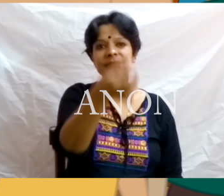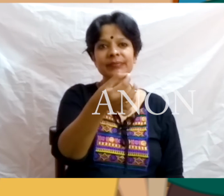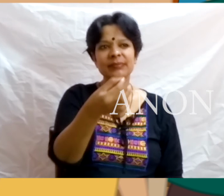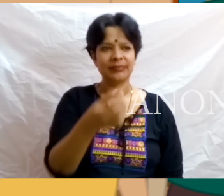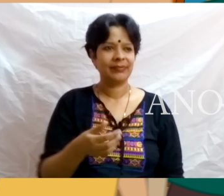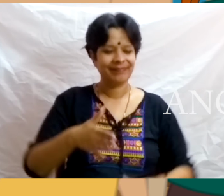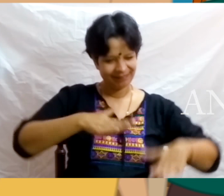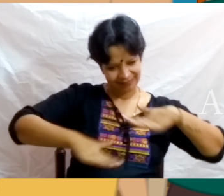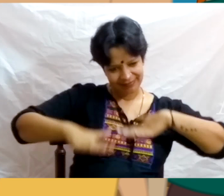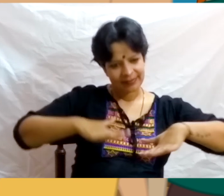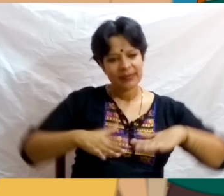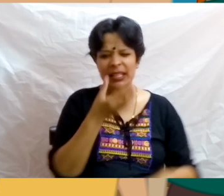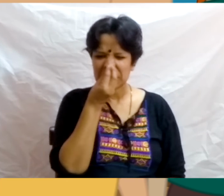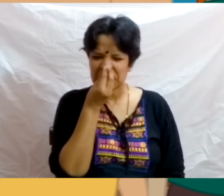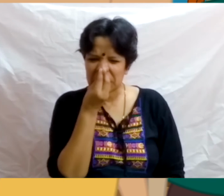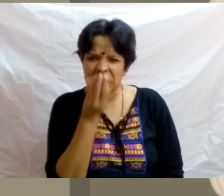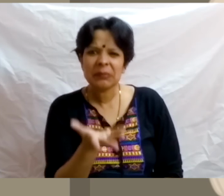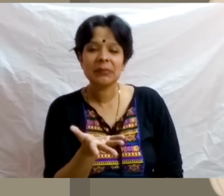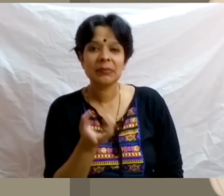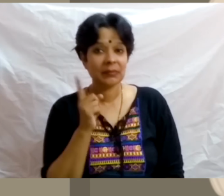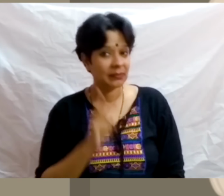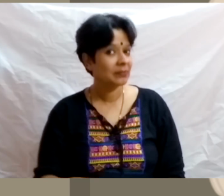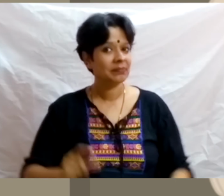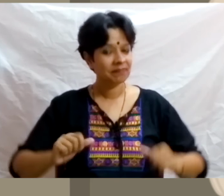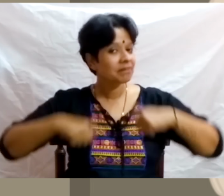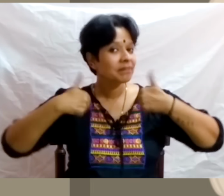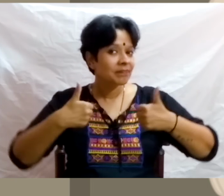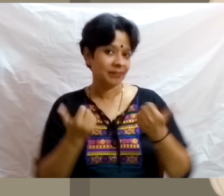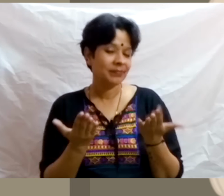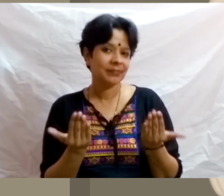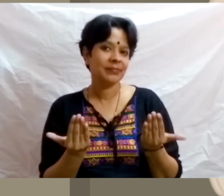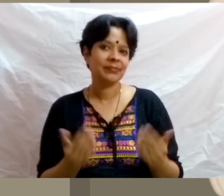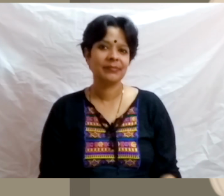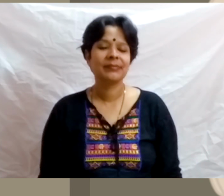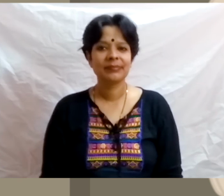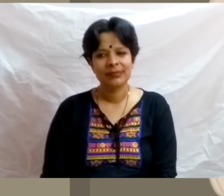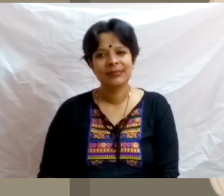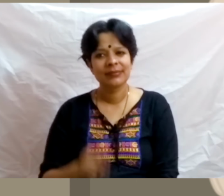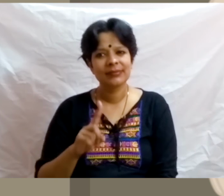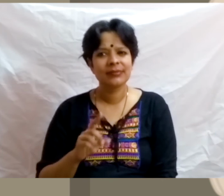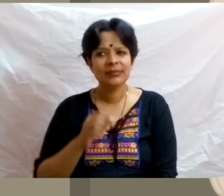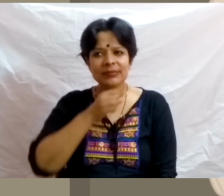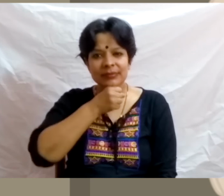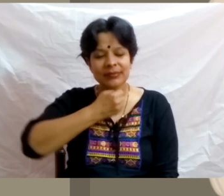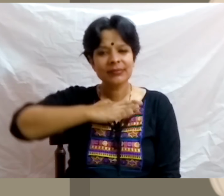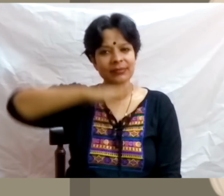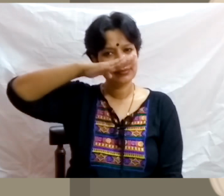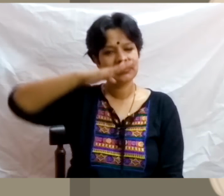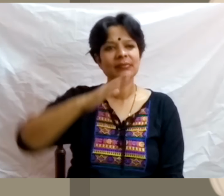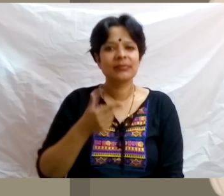at the small mouse. "It may seem simple, but I know it will be successful," said the mouse.